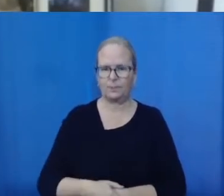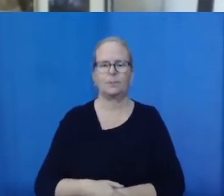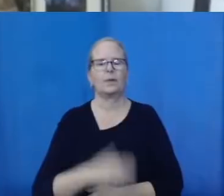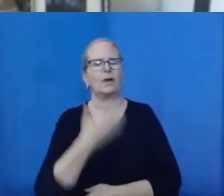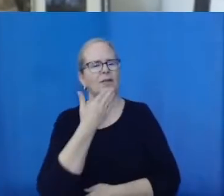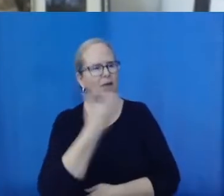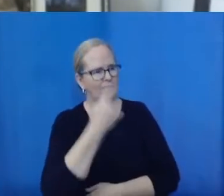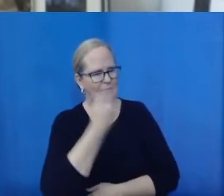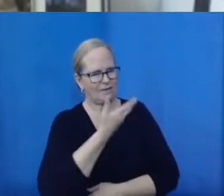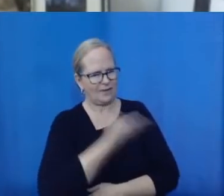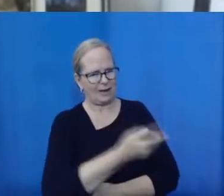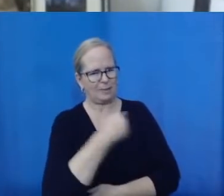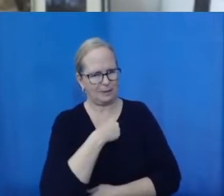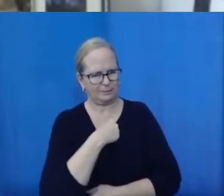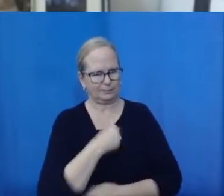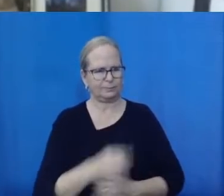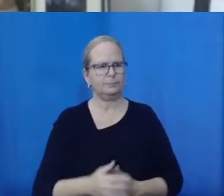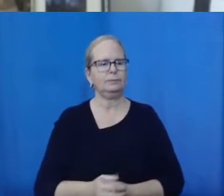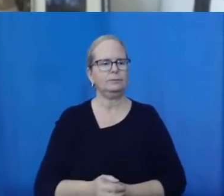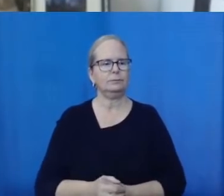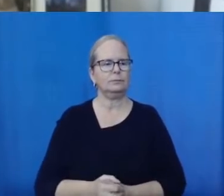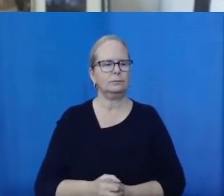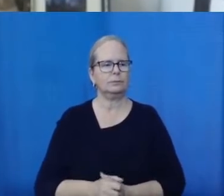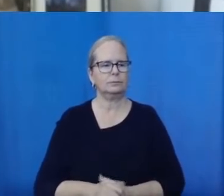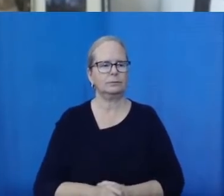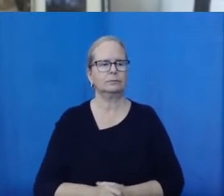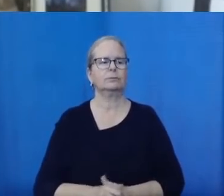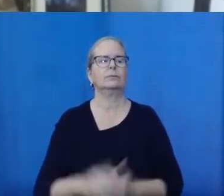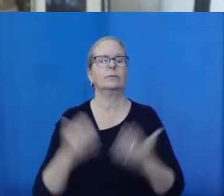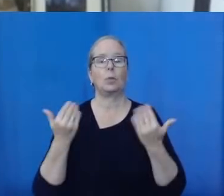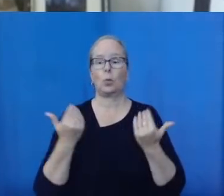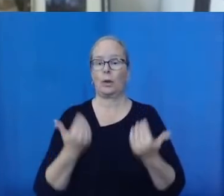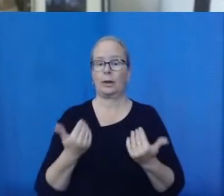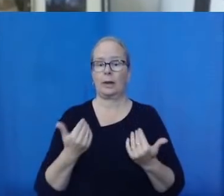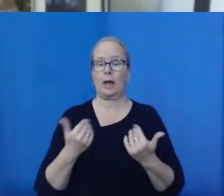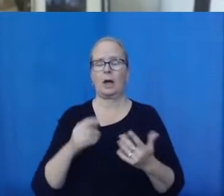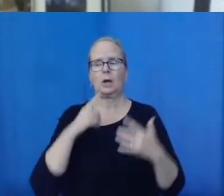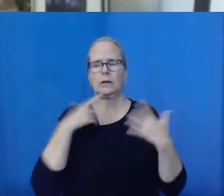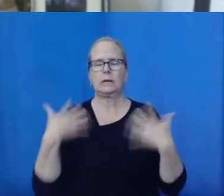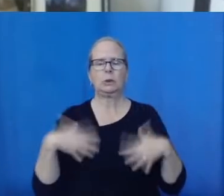We have a really important topic today, and I don't really want to spend too